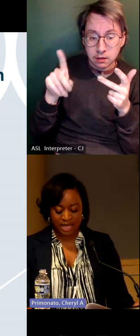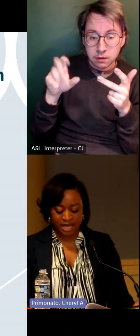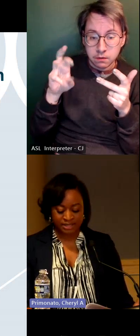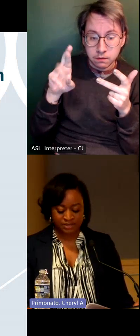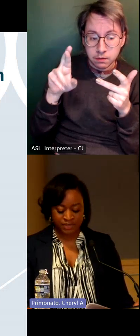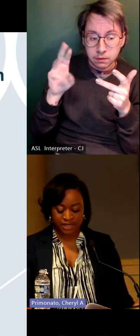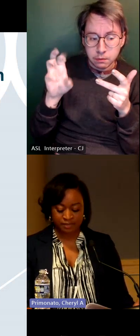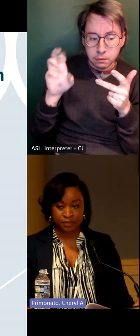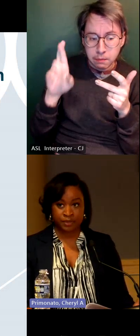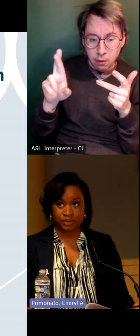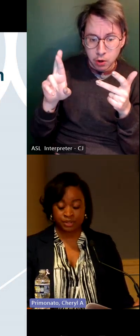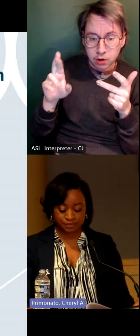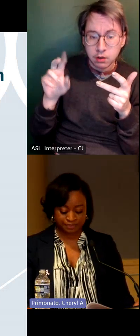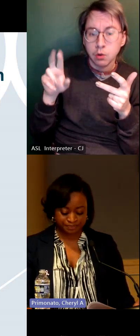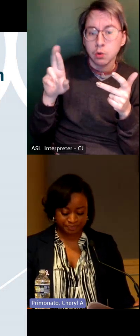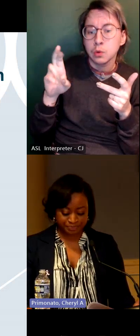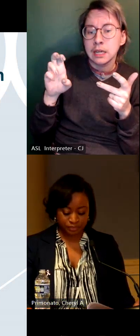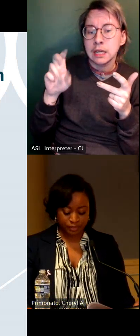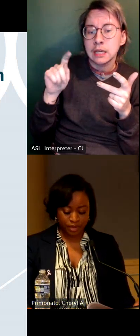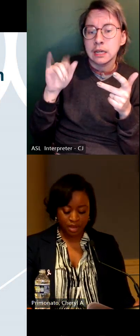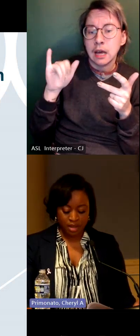Services as the highest rated proposer.